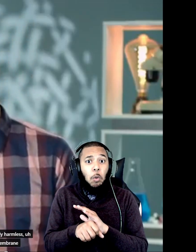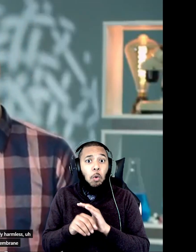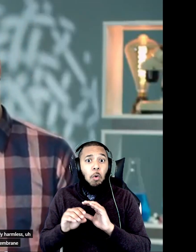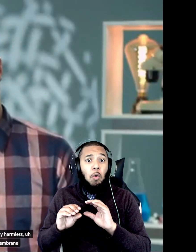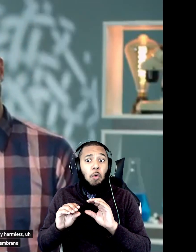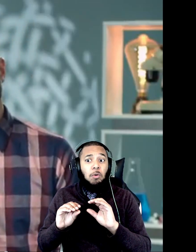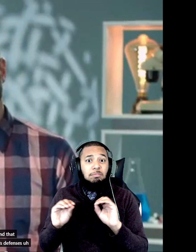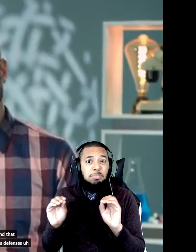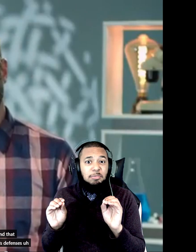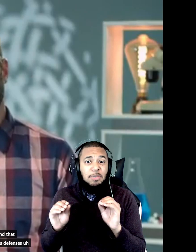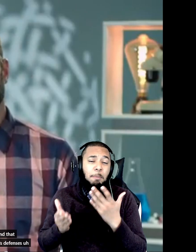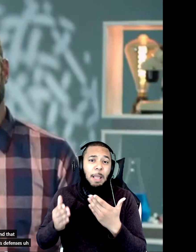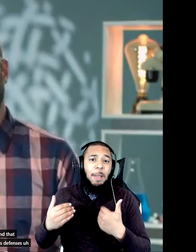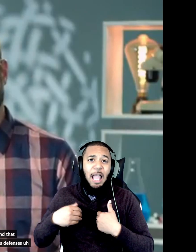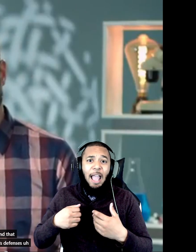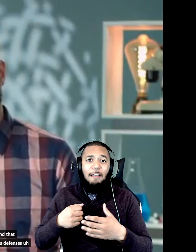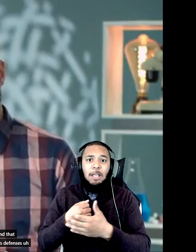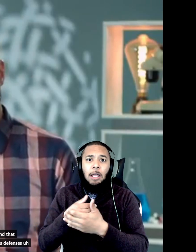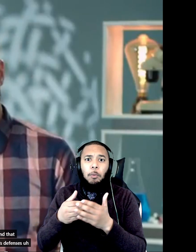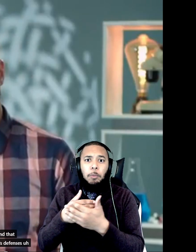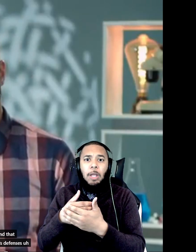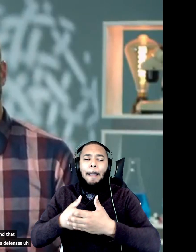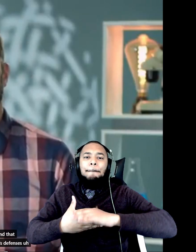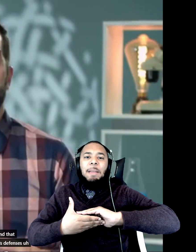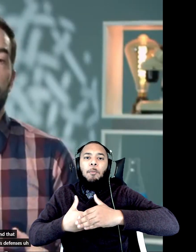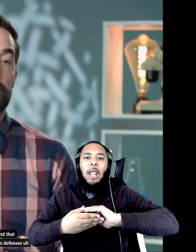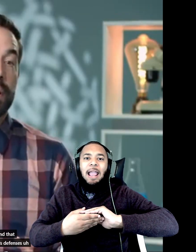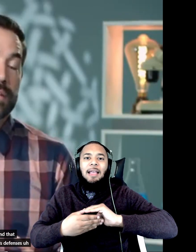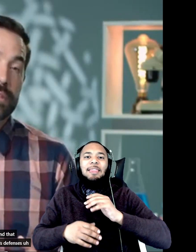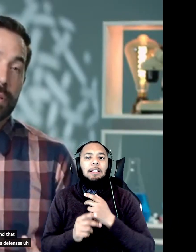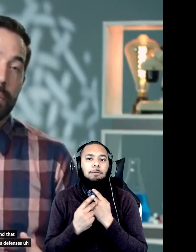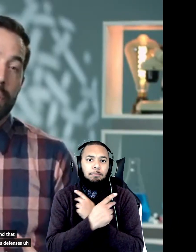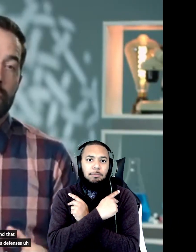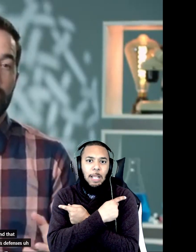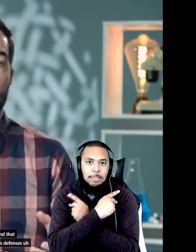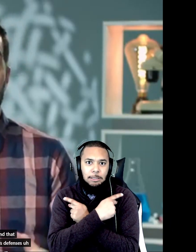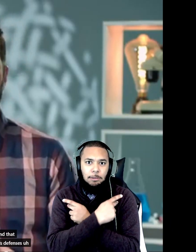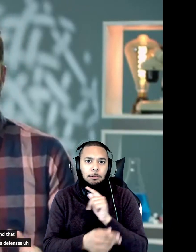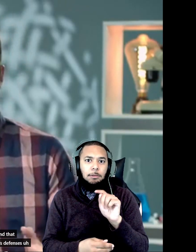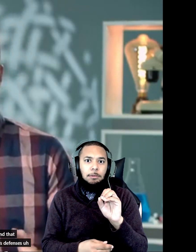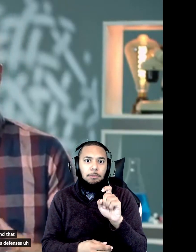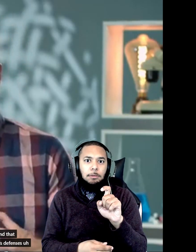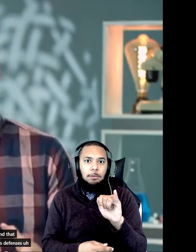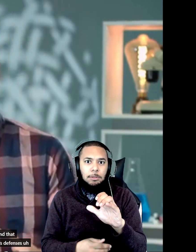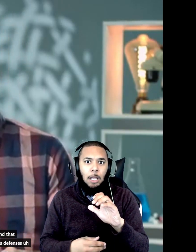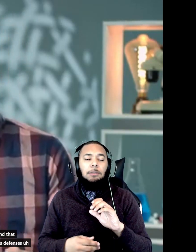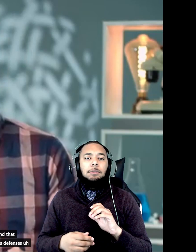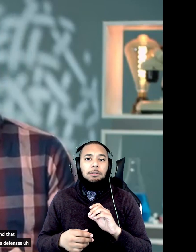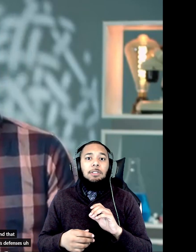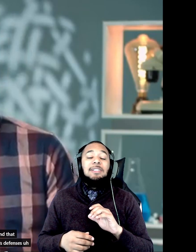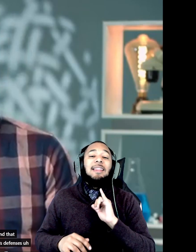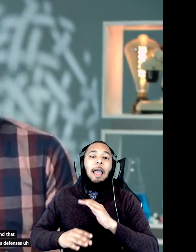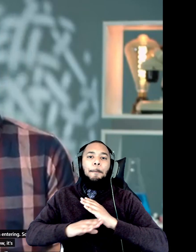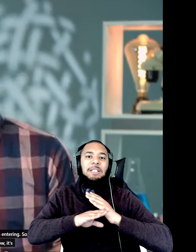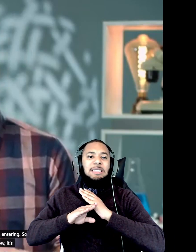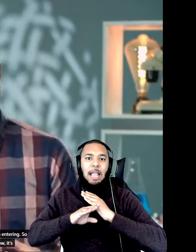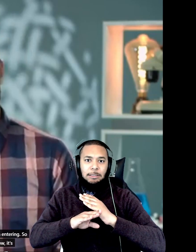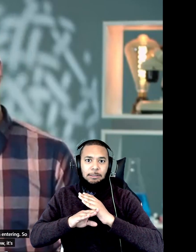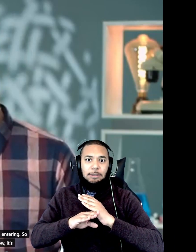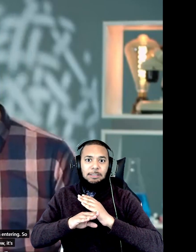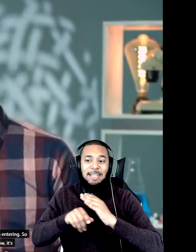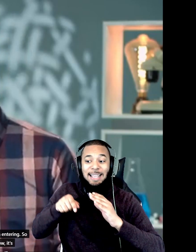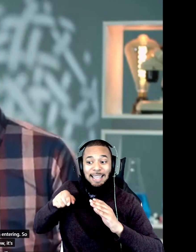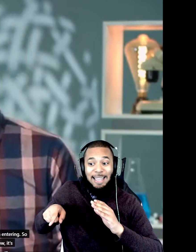lipid membrane that is often toxic. And that protects them from the body's defenses, and it